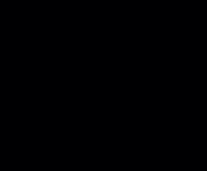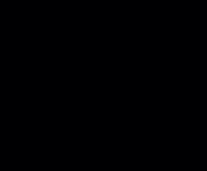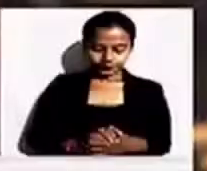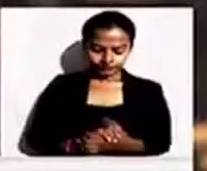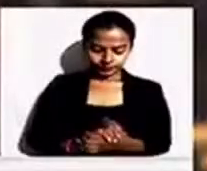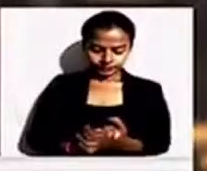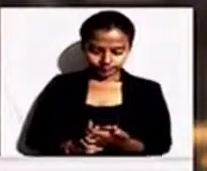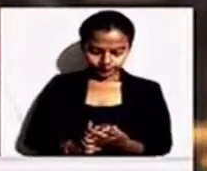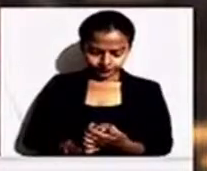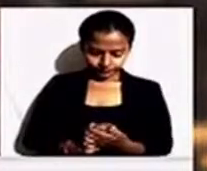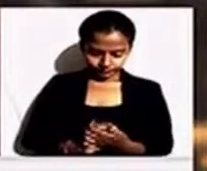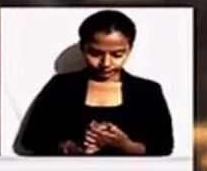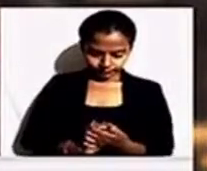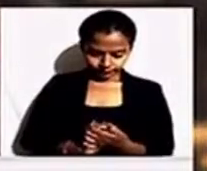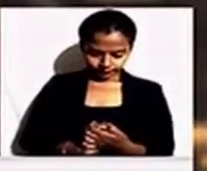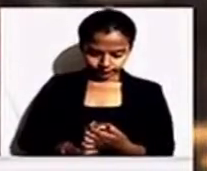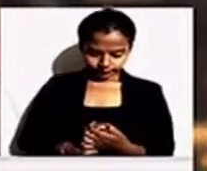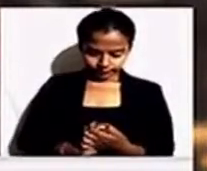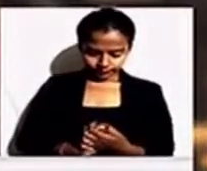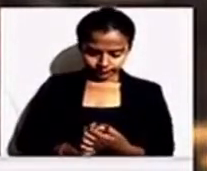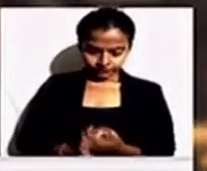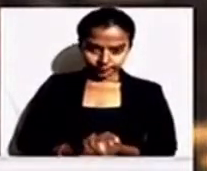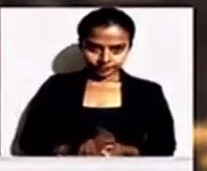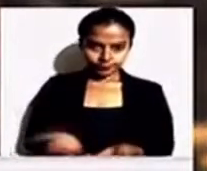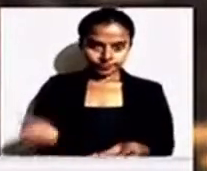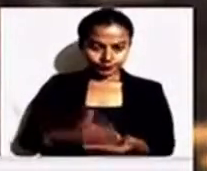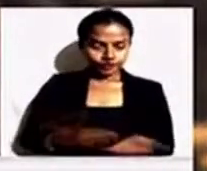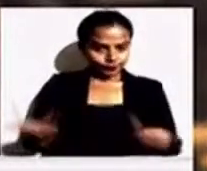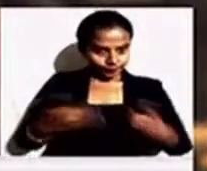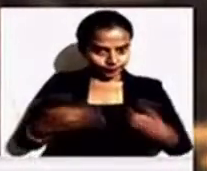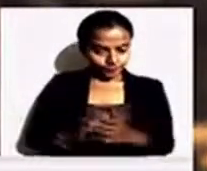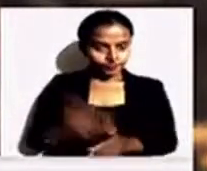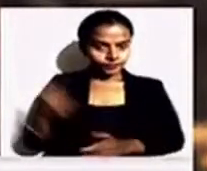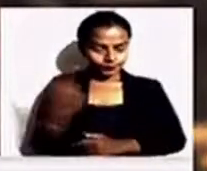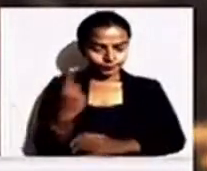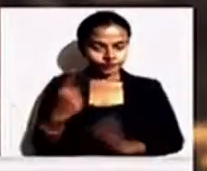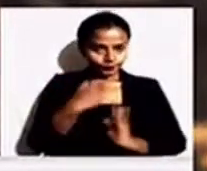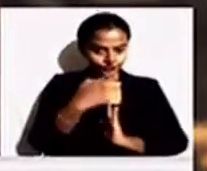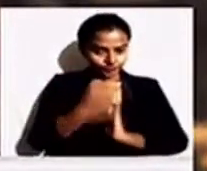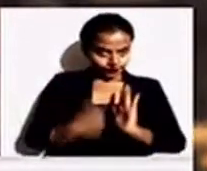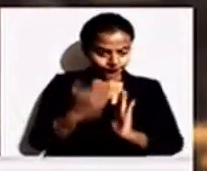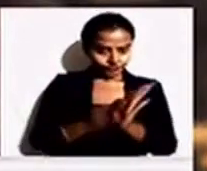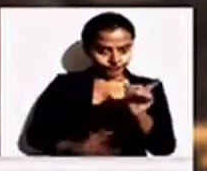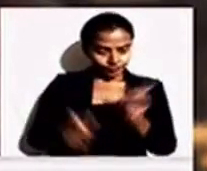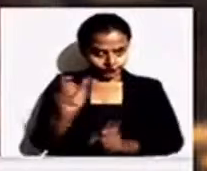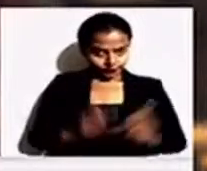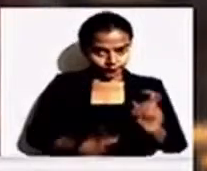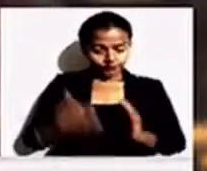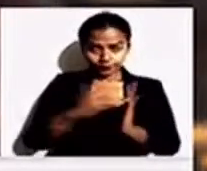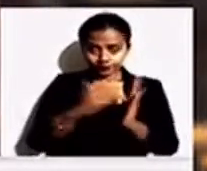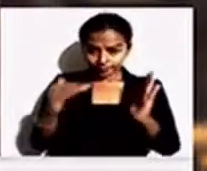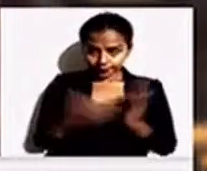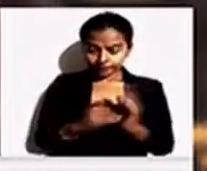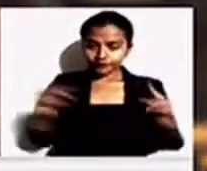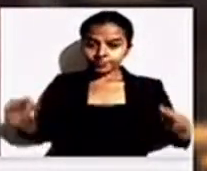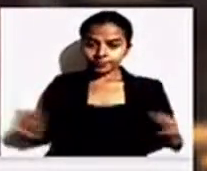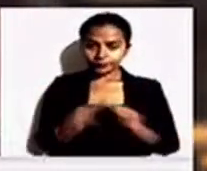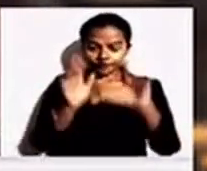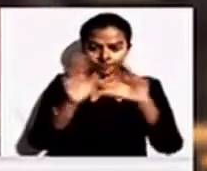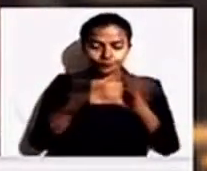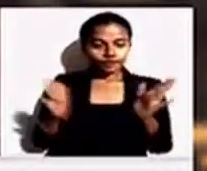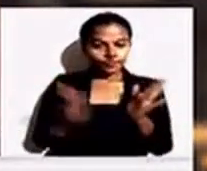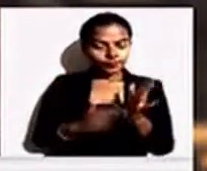Sambole.lk. Welcome back. First Sri Lankan-born member of the New Zealand Parliament, Vanushi Walters, made her maiden speech to